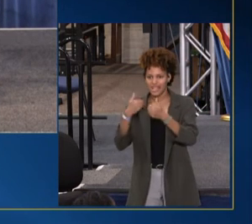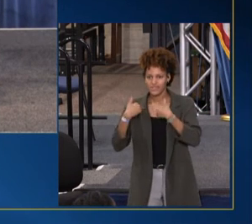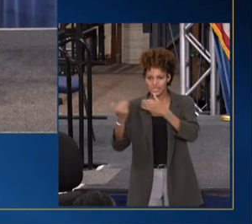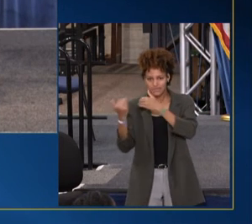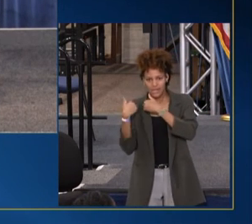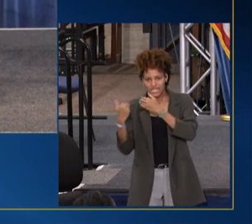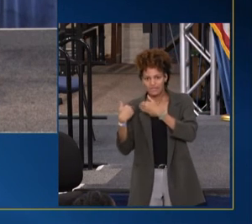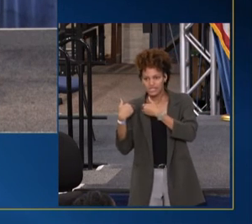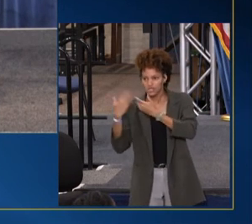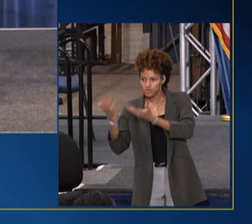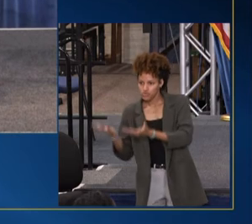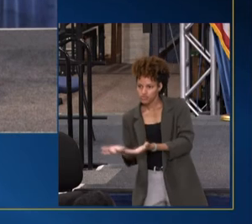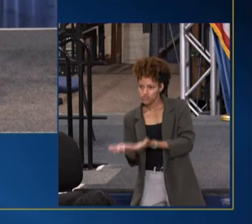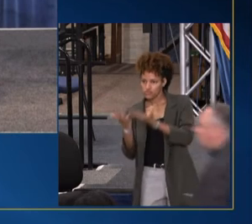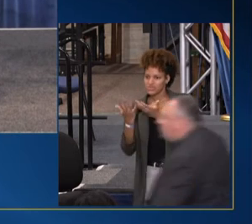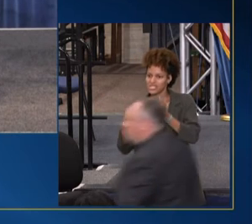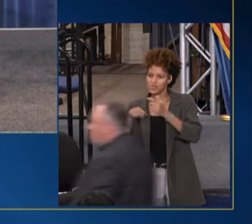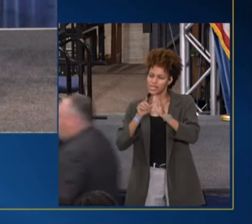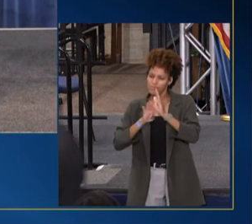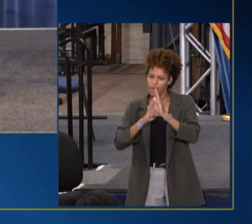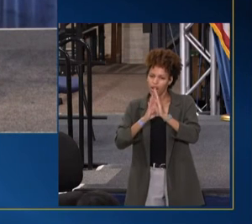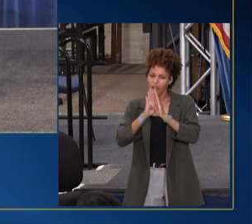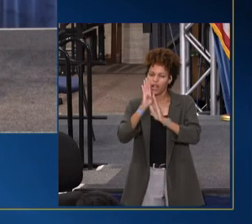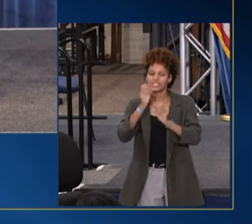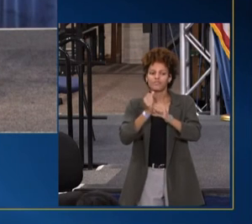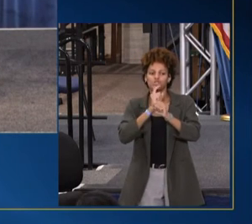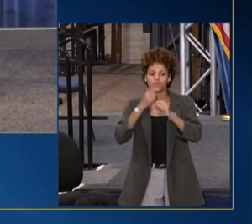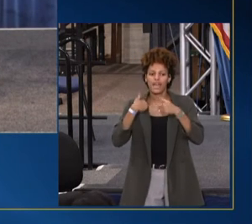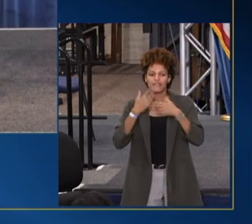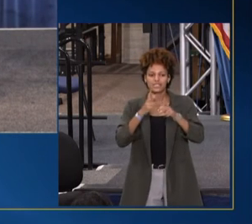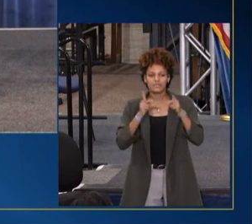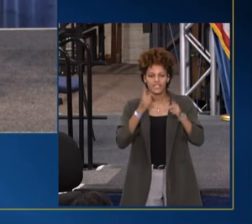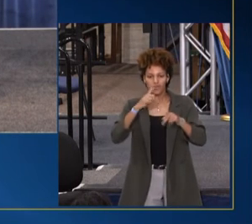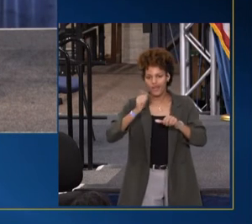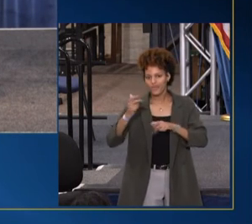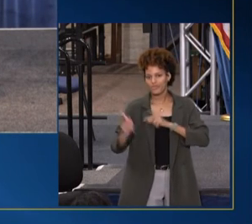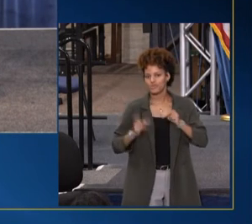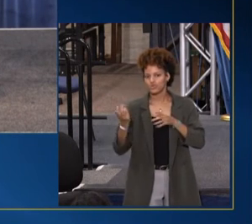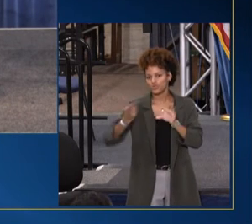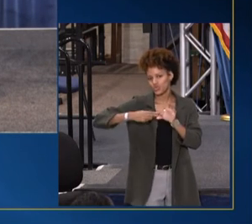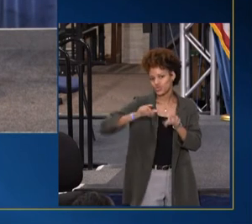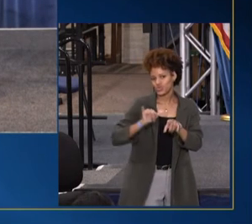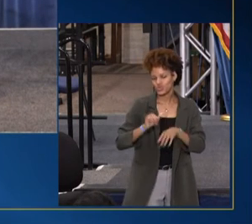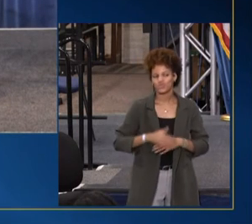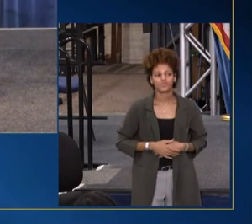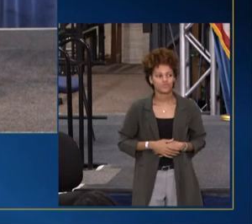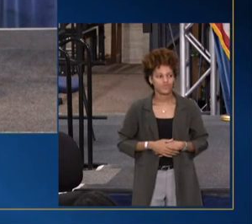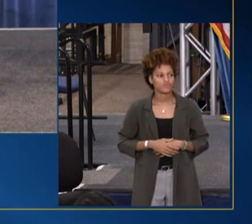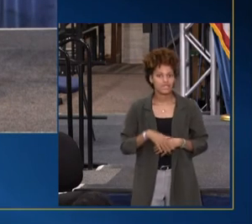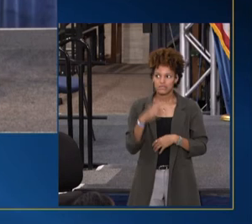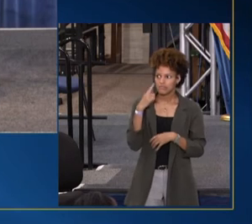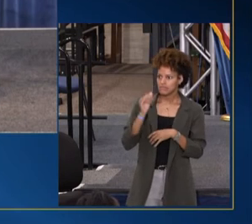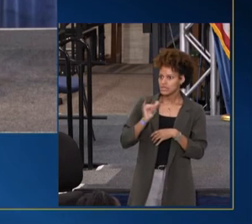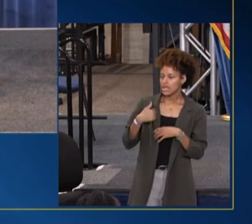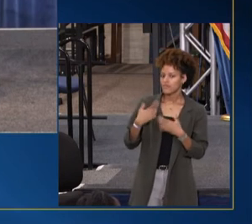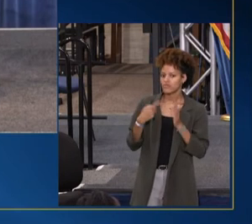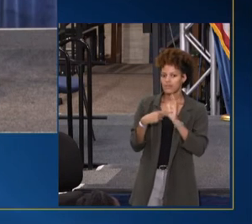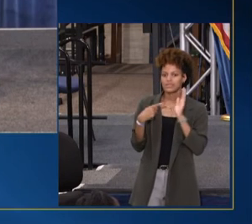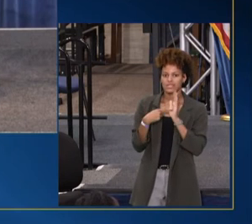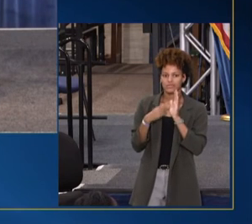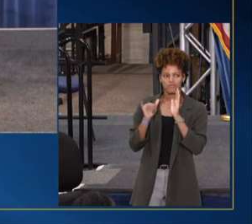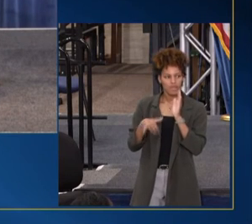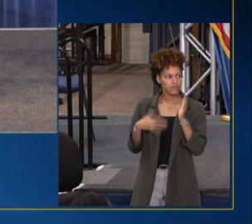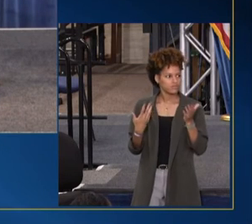to lift as we climb to create more room for others. That's exactly right. Thank you. Imani? I mean, same. I think representation is something